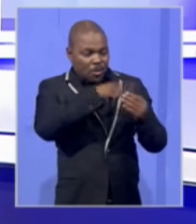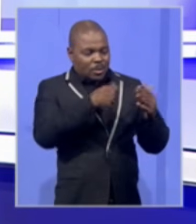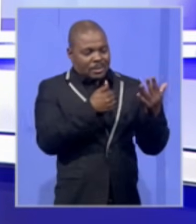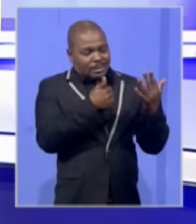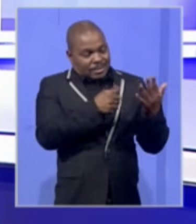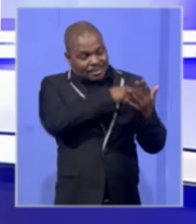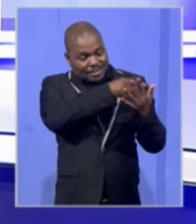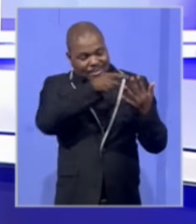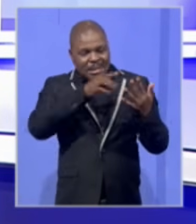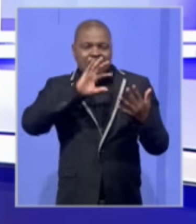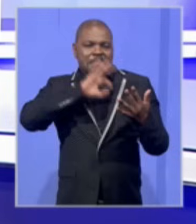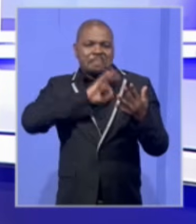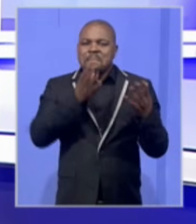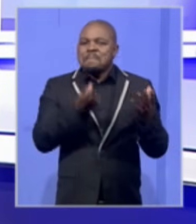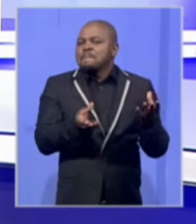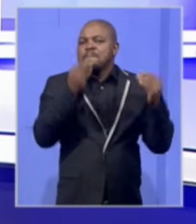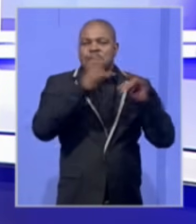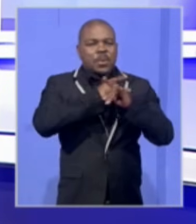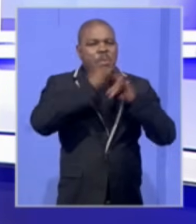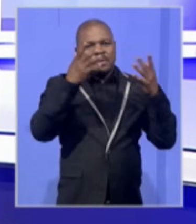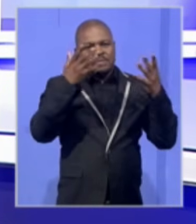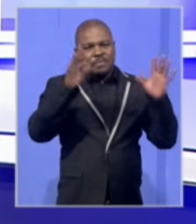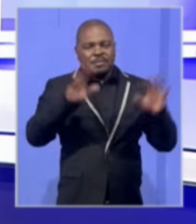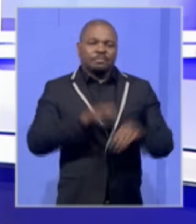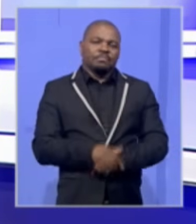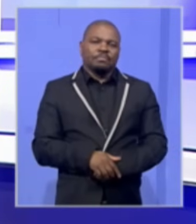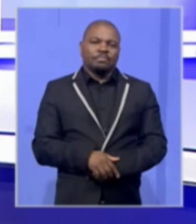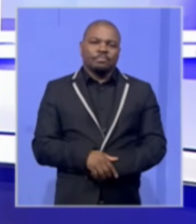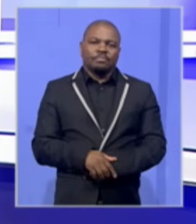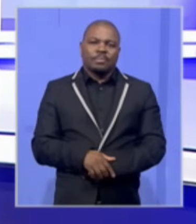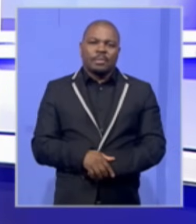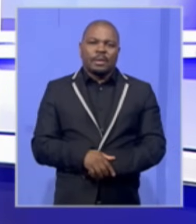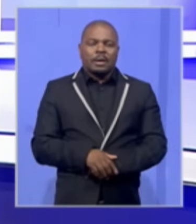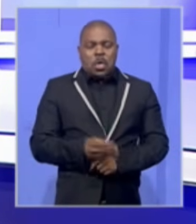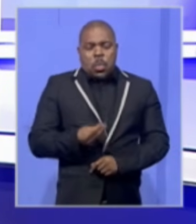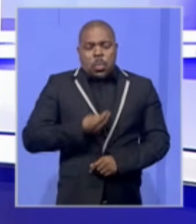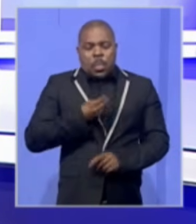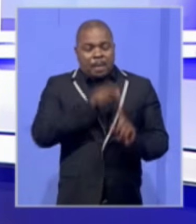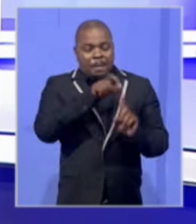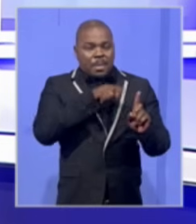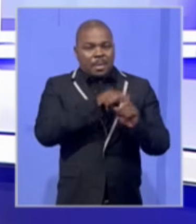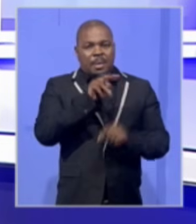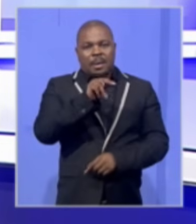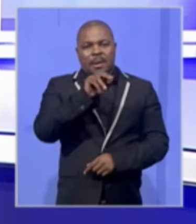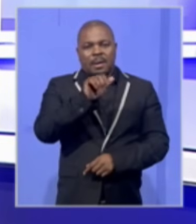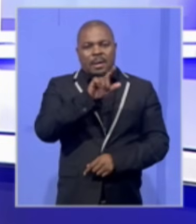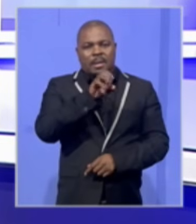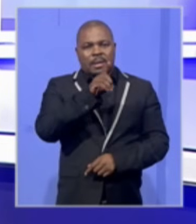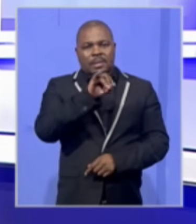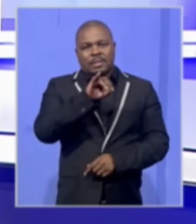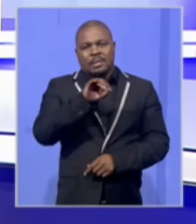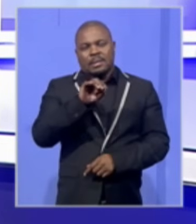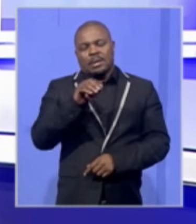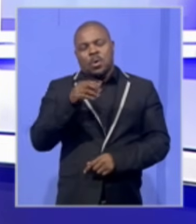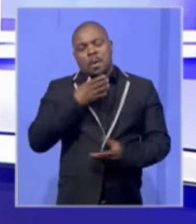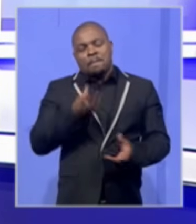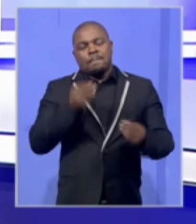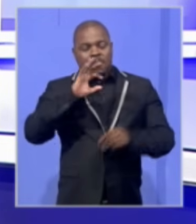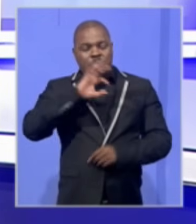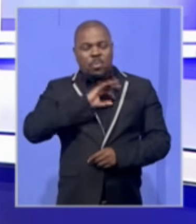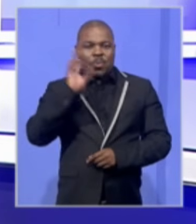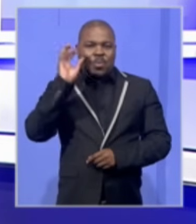a na boela mono gae a le mofinyi wa mmetale. Setlabošwana Naledi Hlalele o boetse gae ka mmetale wa gauta mo